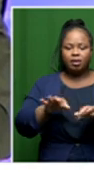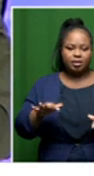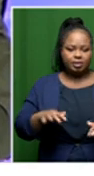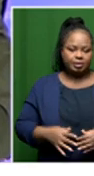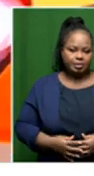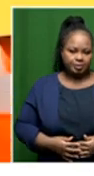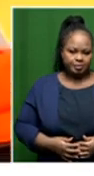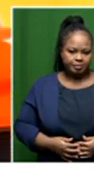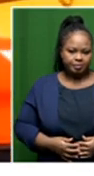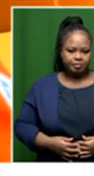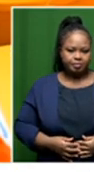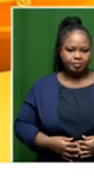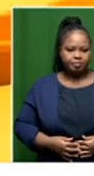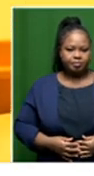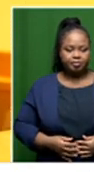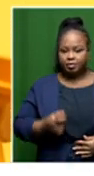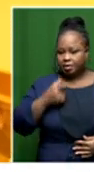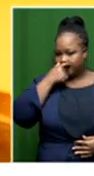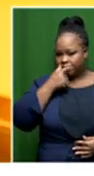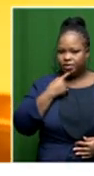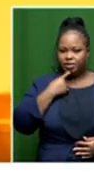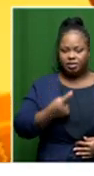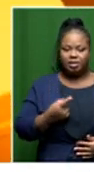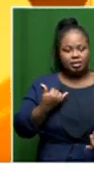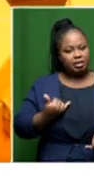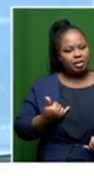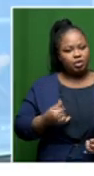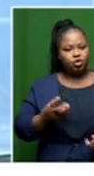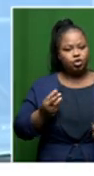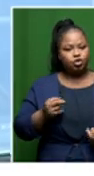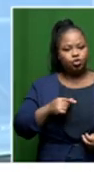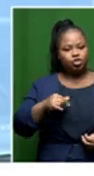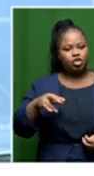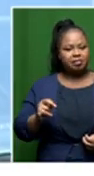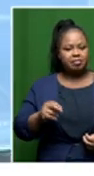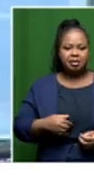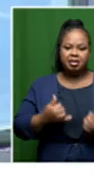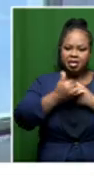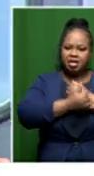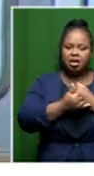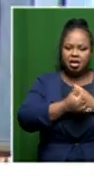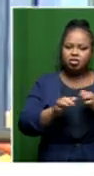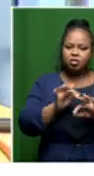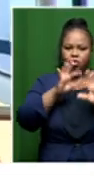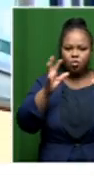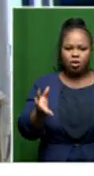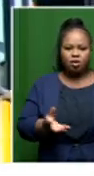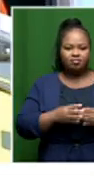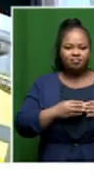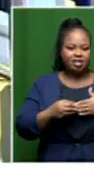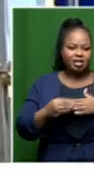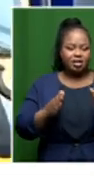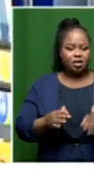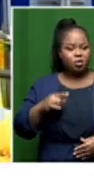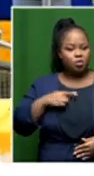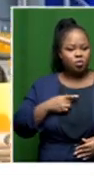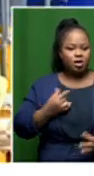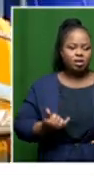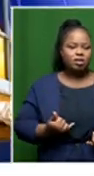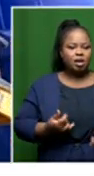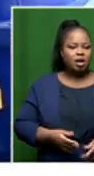and livelihoods ramaphosa says the success of the new gen makes the country a world leader in terms of pursuing